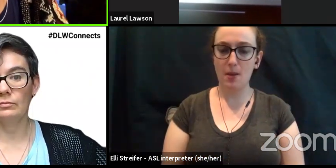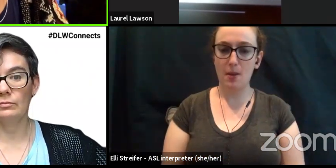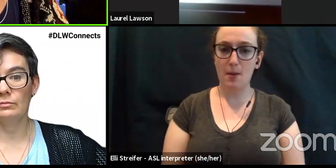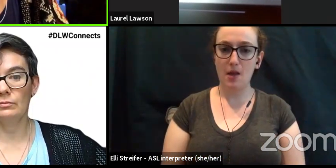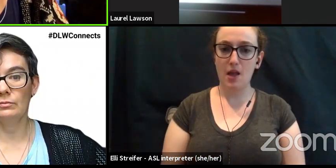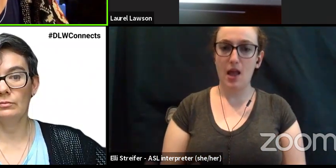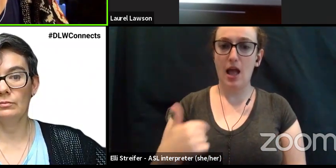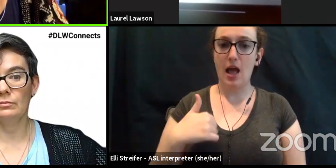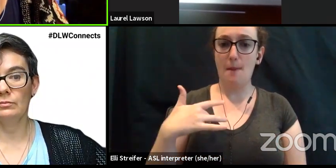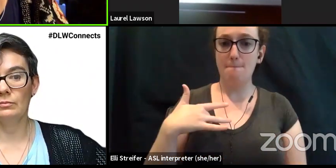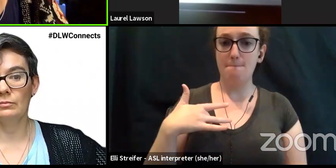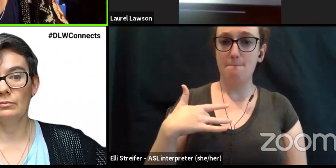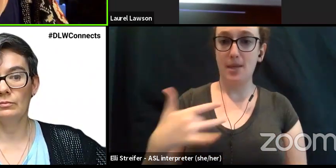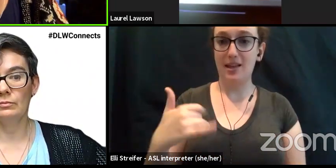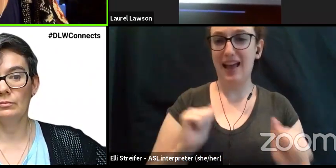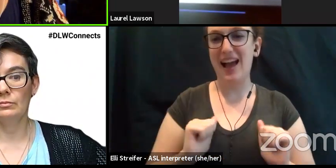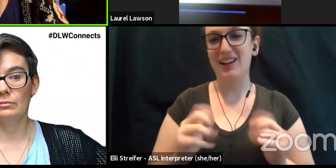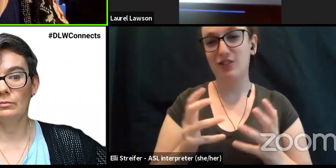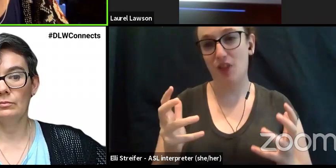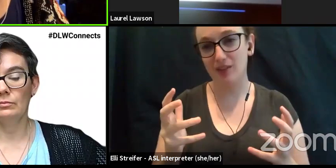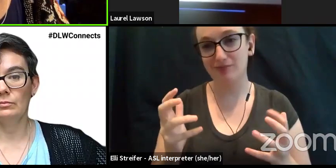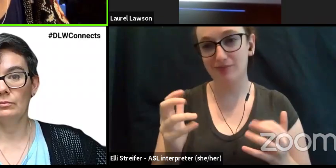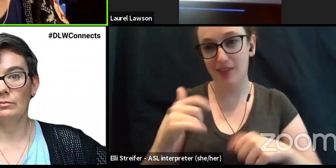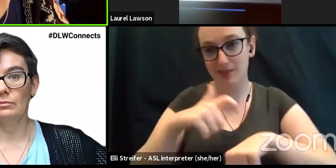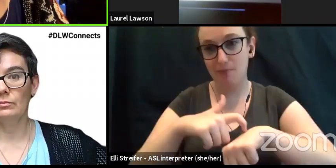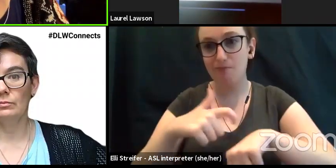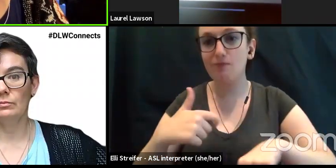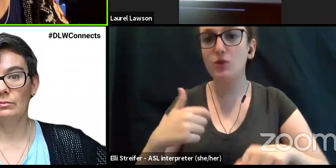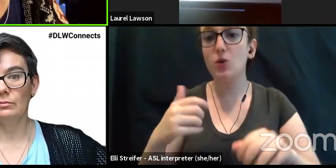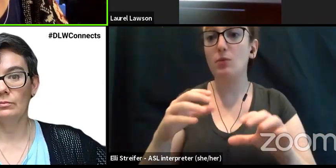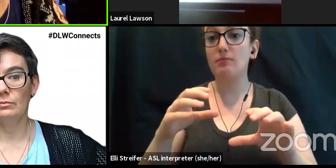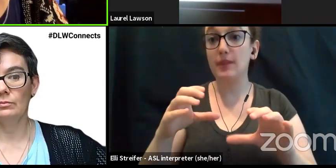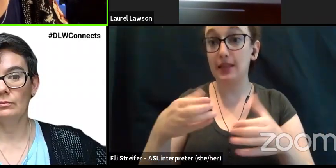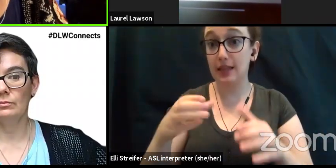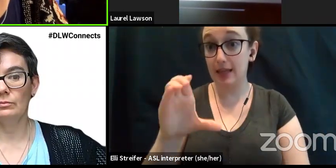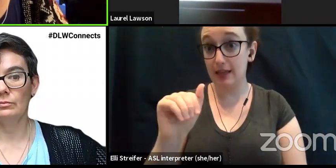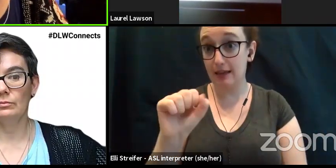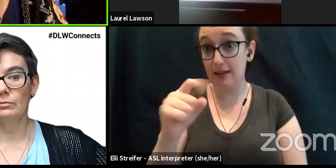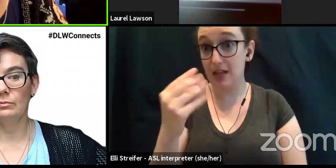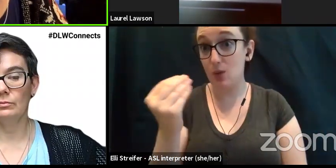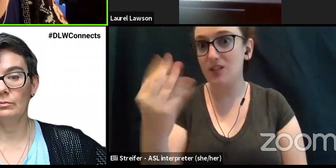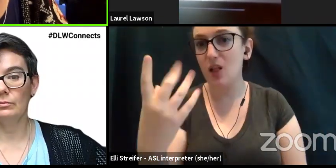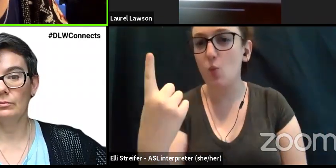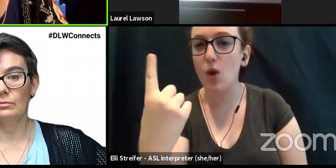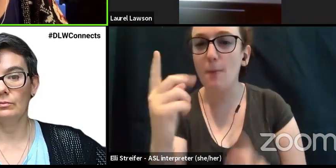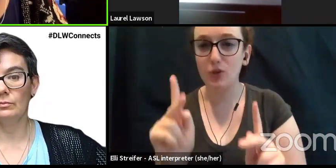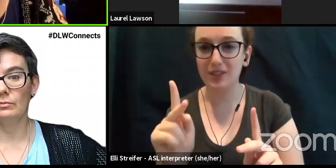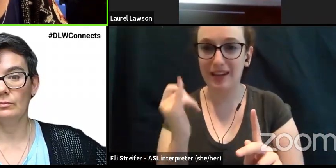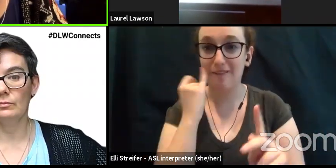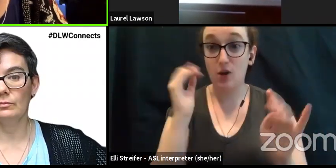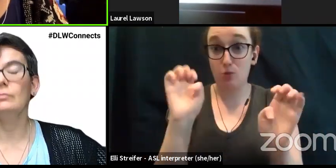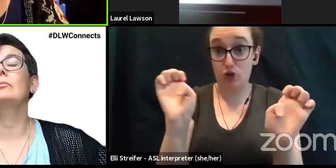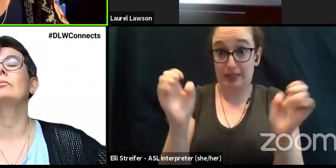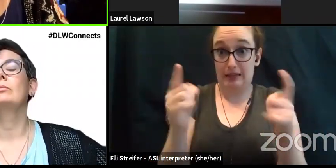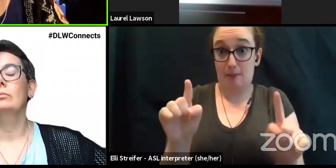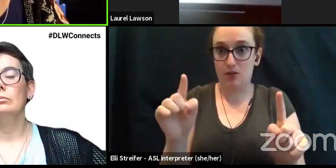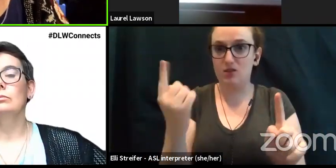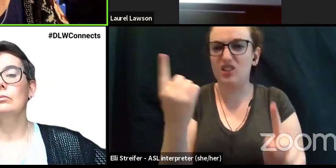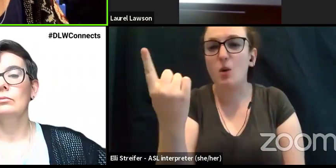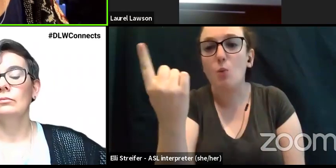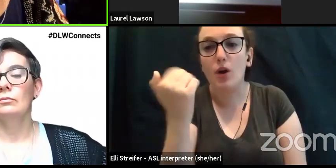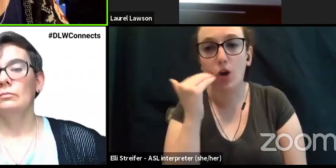I was acting a lot more at that point. So in a cast, I would tell one person. So that if something needed to happen, one person knew,